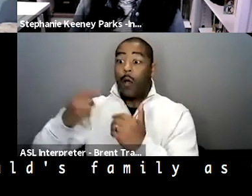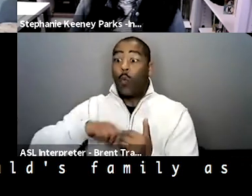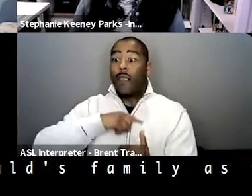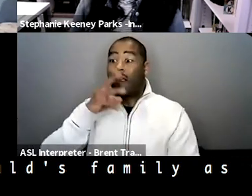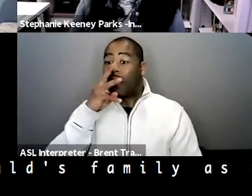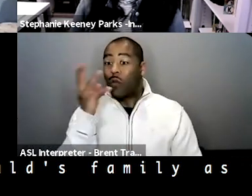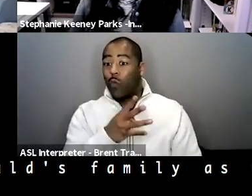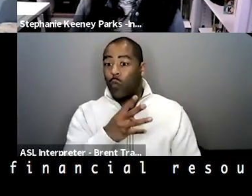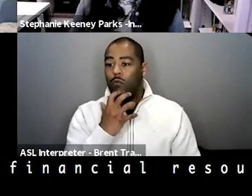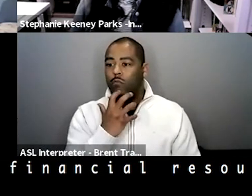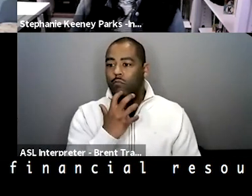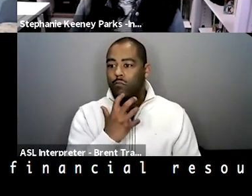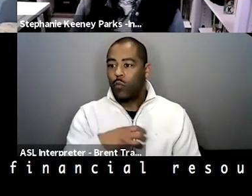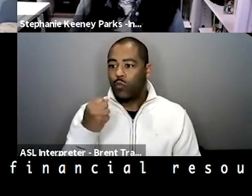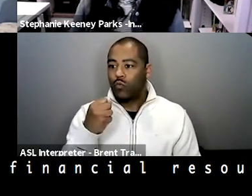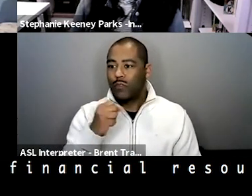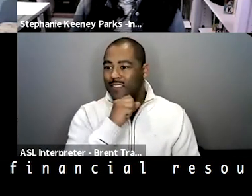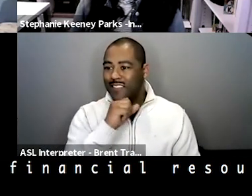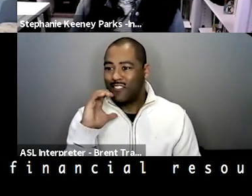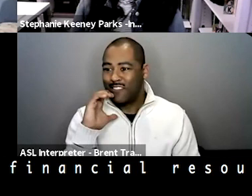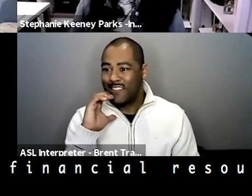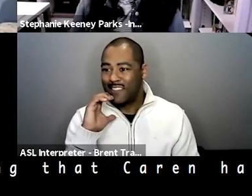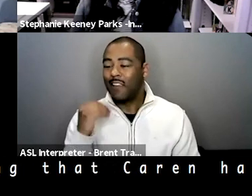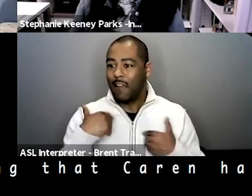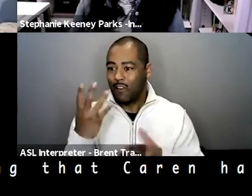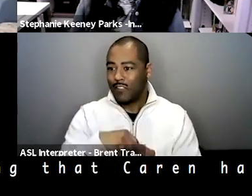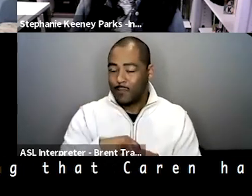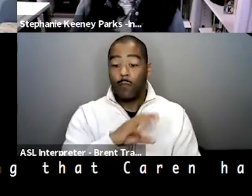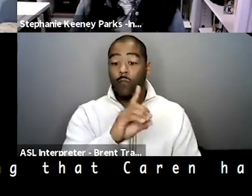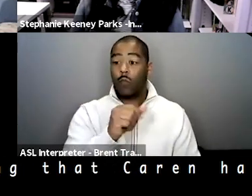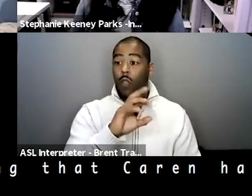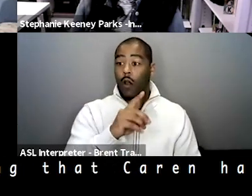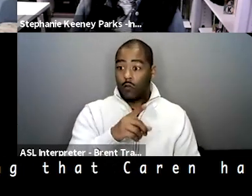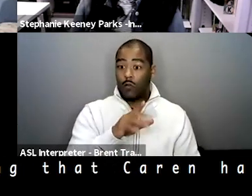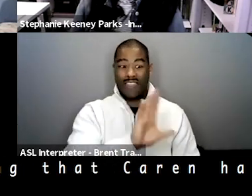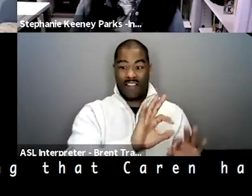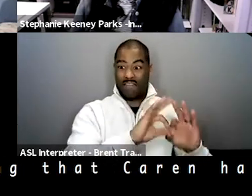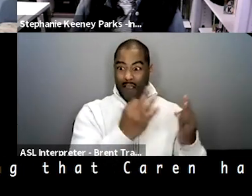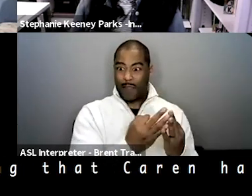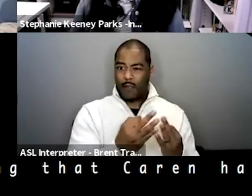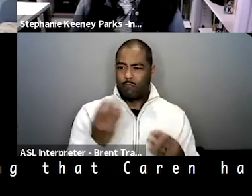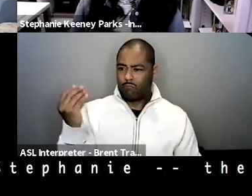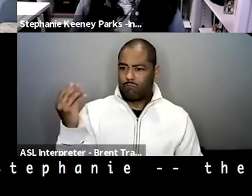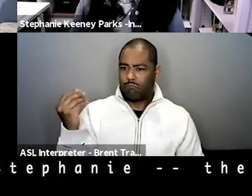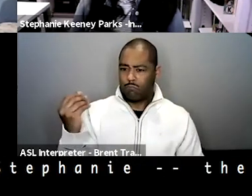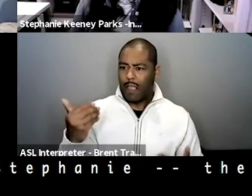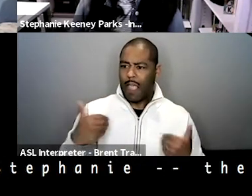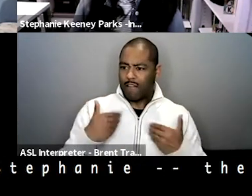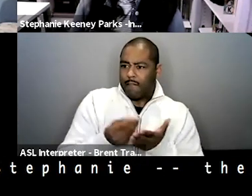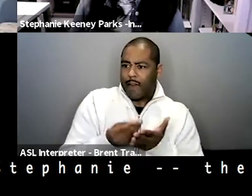also Donald's family, as we point out in the film, had financial resources. But the thing